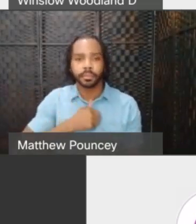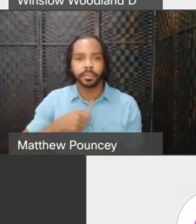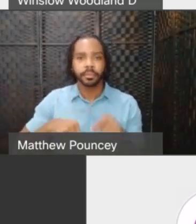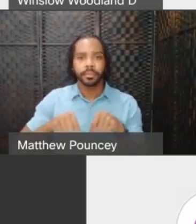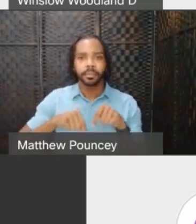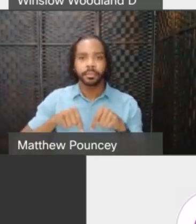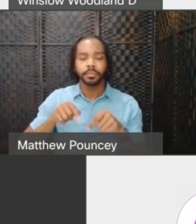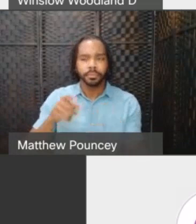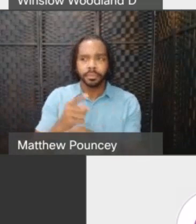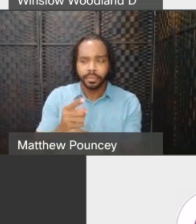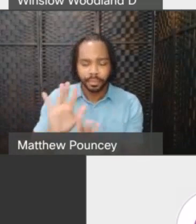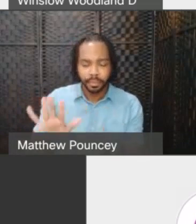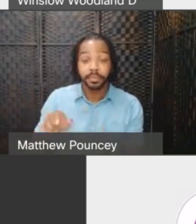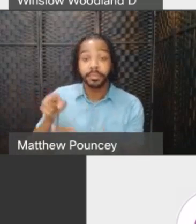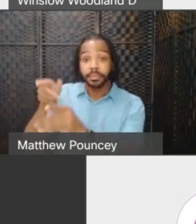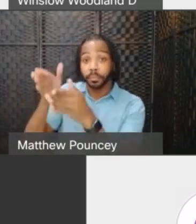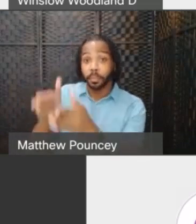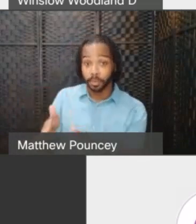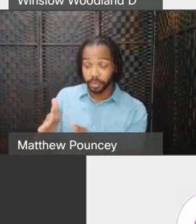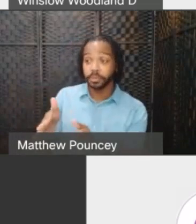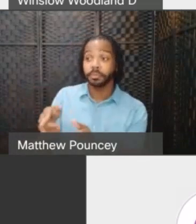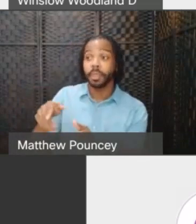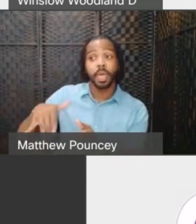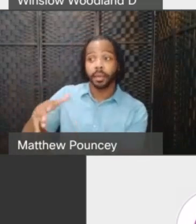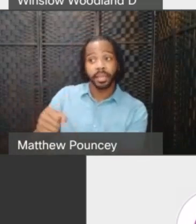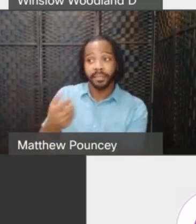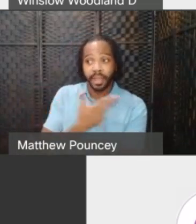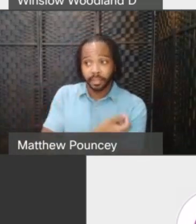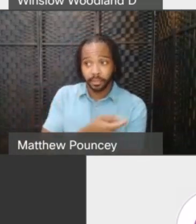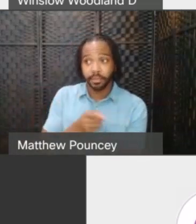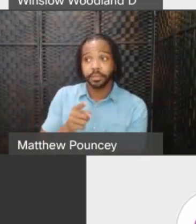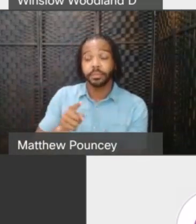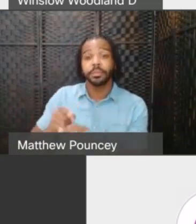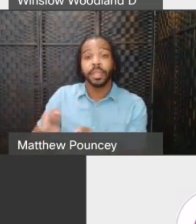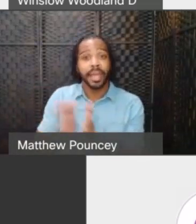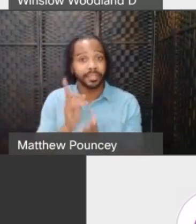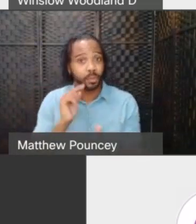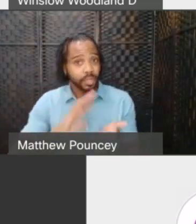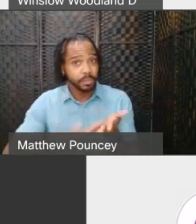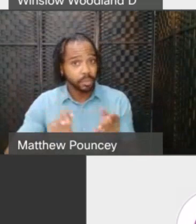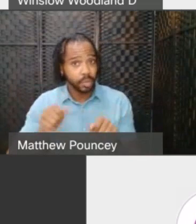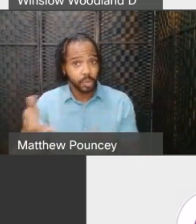Who is not vaccinated and asking for an exemption consideration. Can they hire that person?